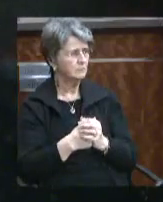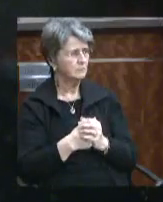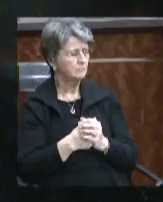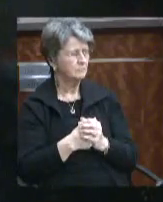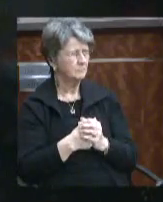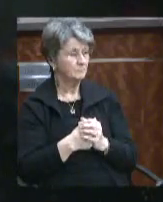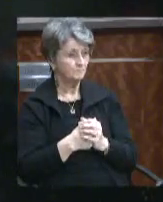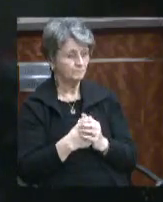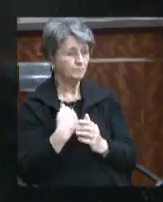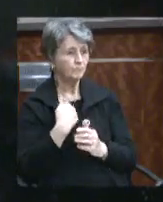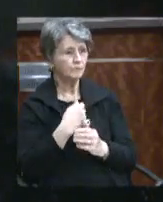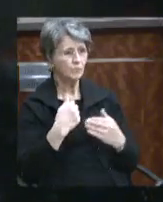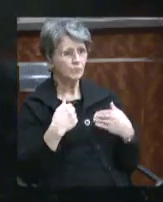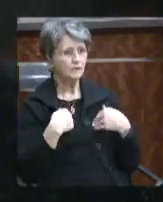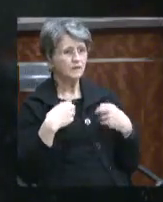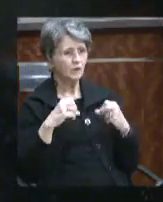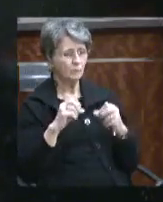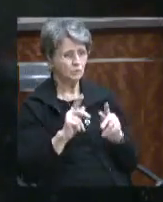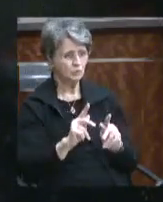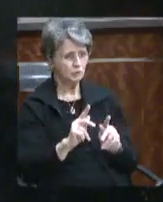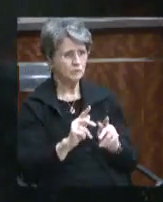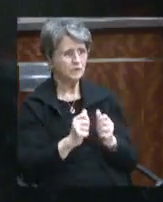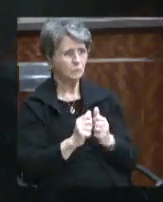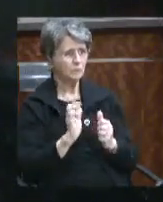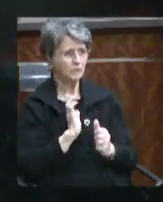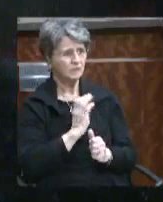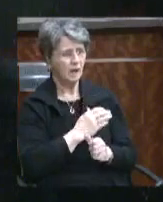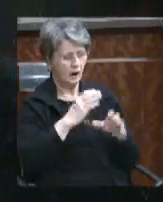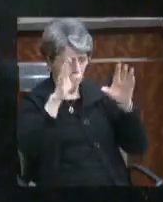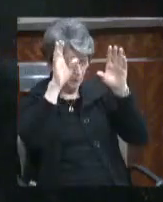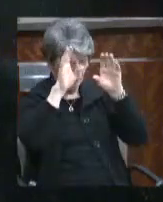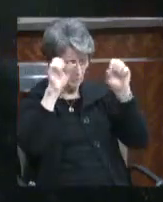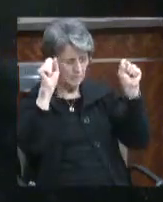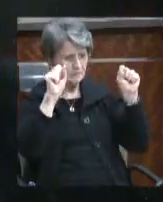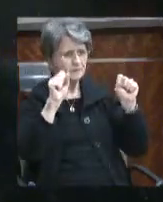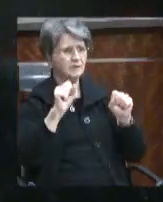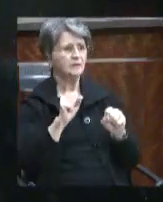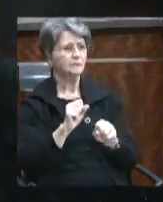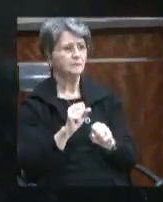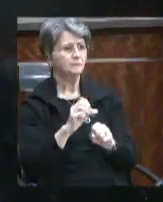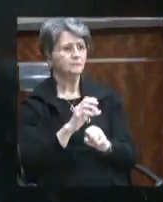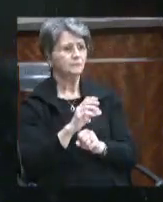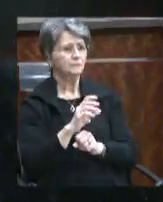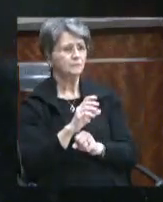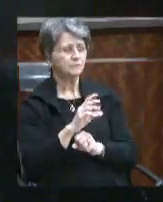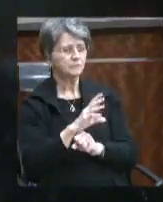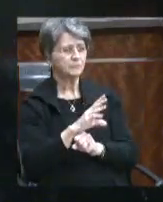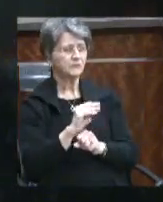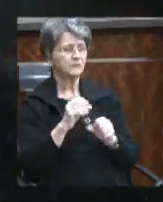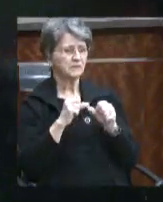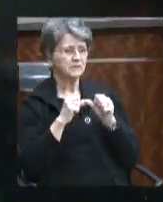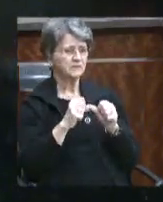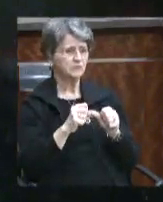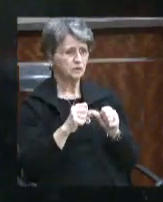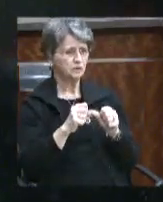We have had the opportunities you heard with our president had continued to meet regarding the hospital. We have 7